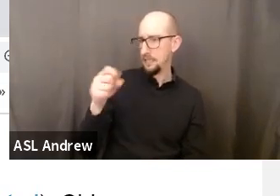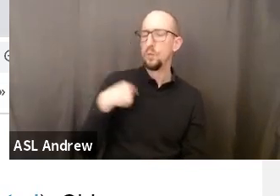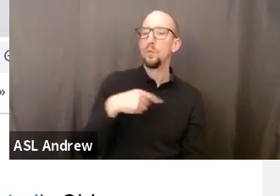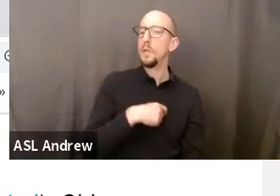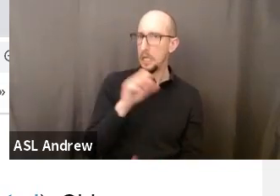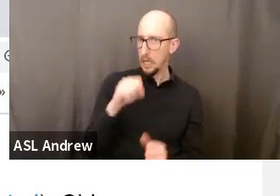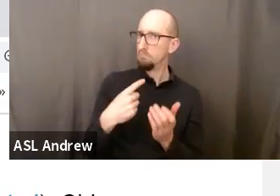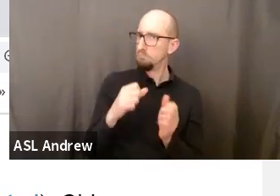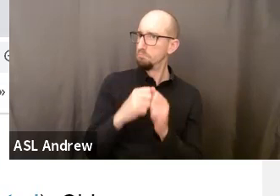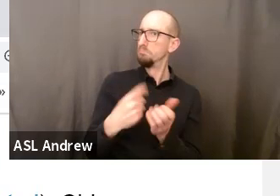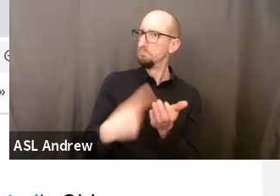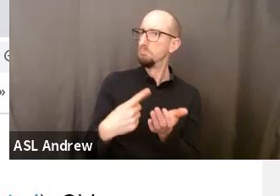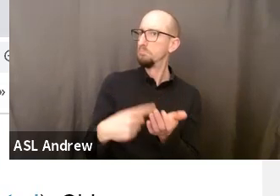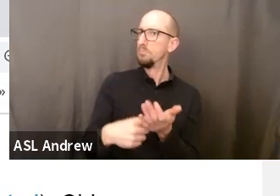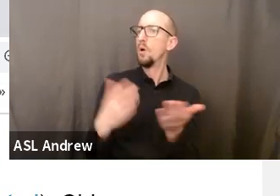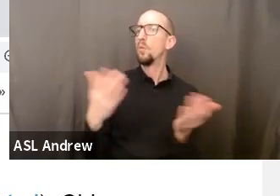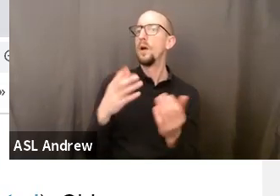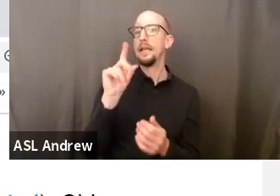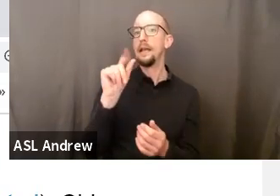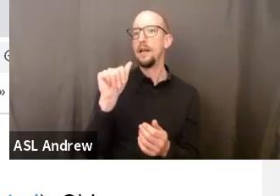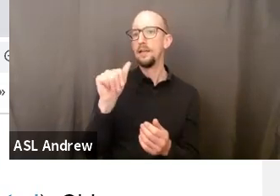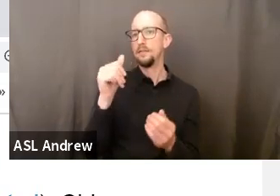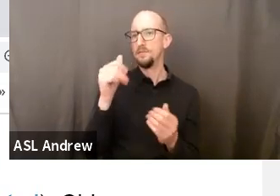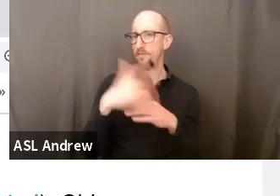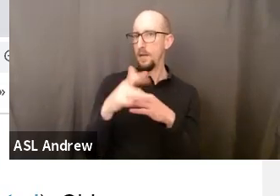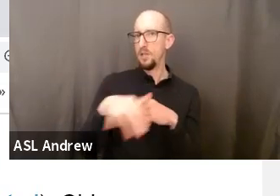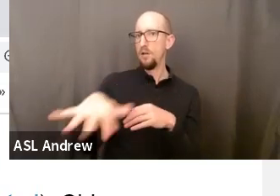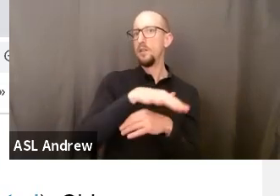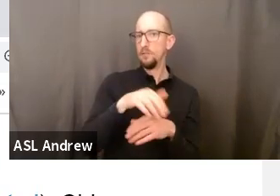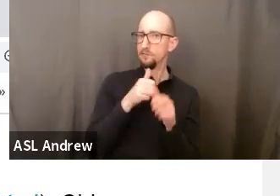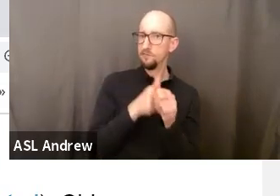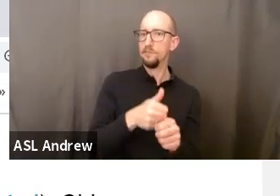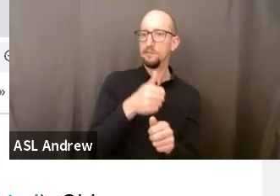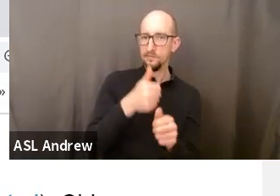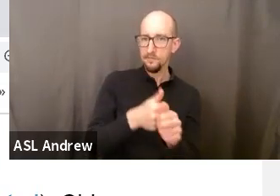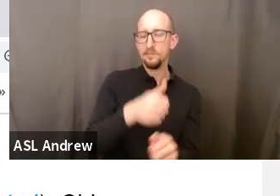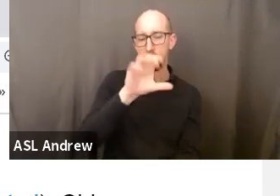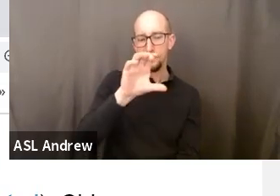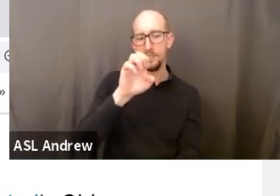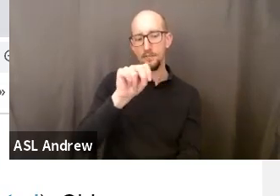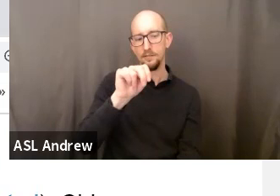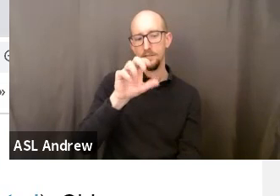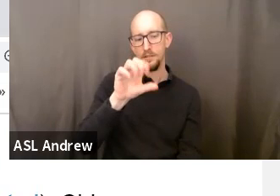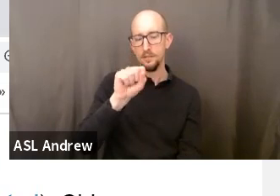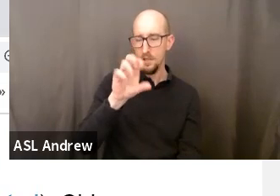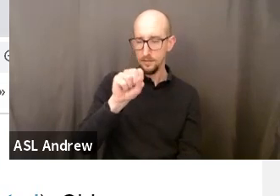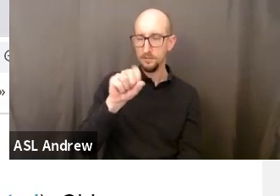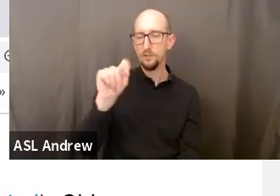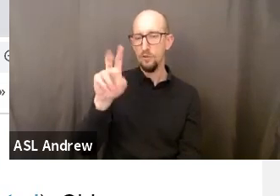by census tract. Great, thank you, appreciate it. Ms. Lum?